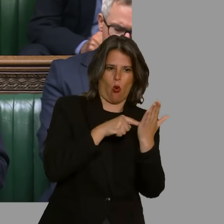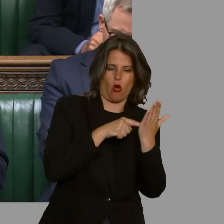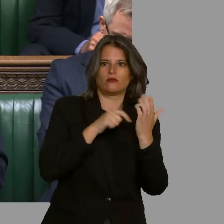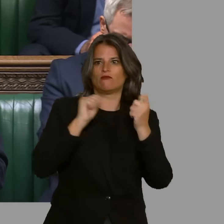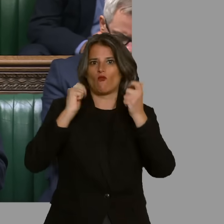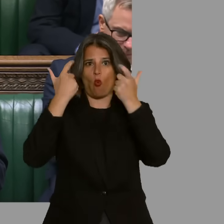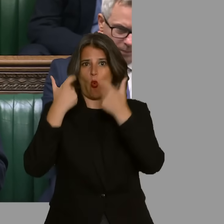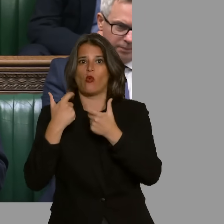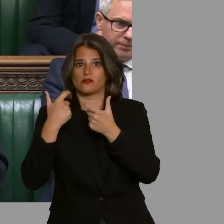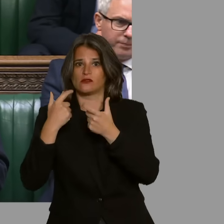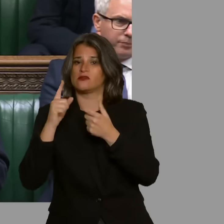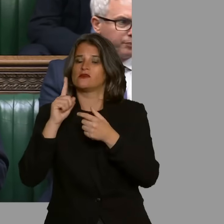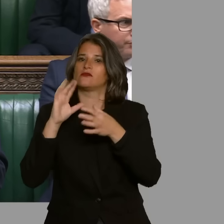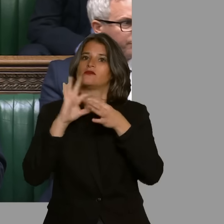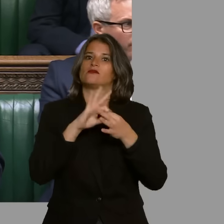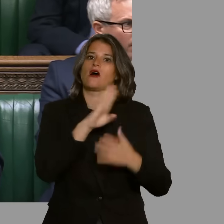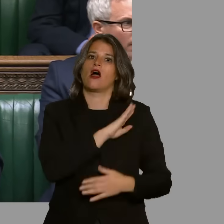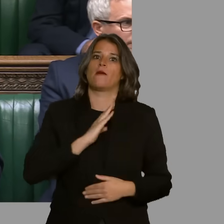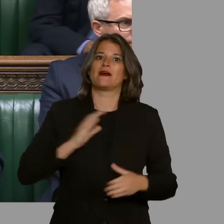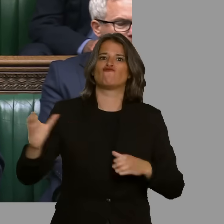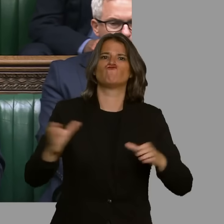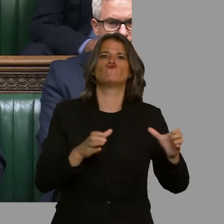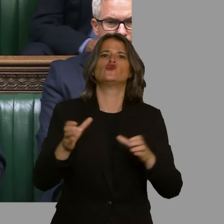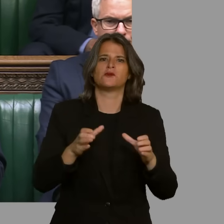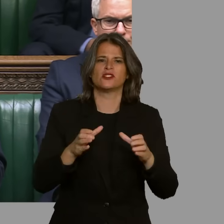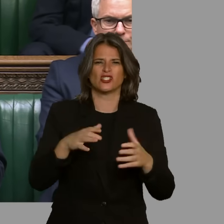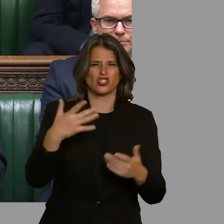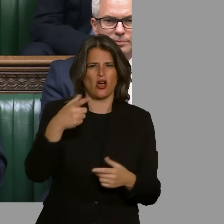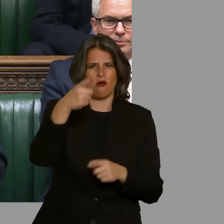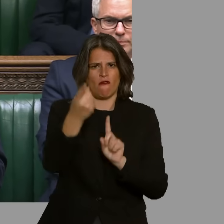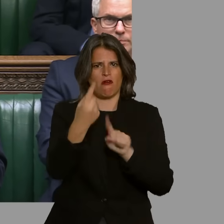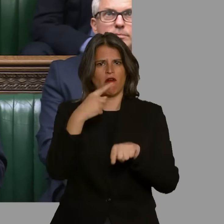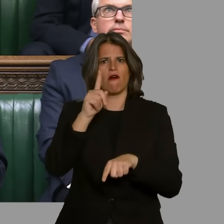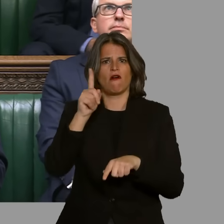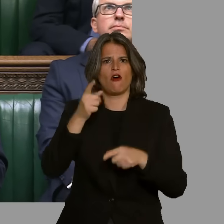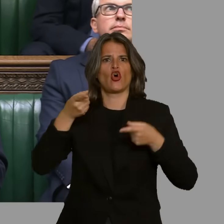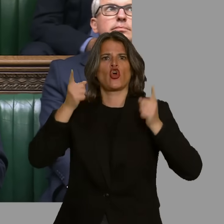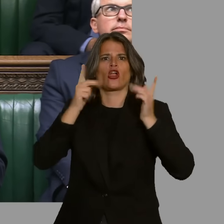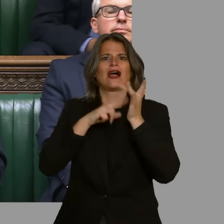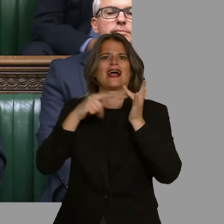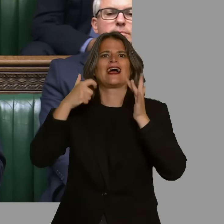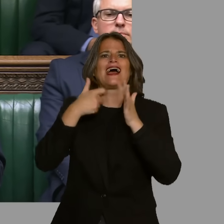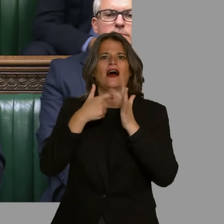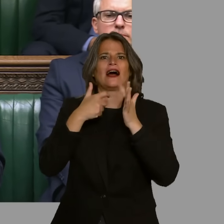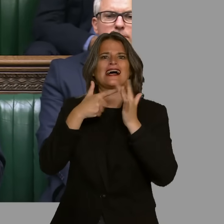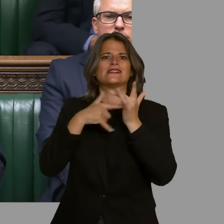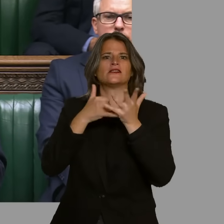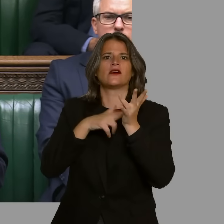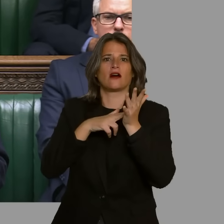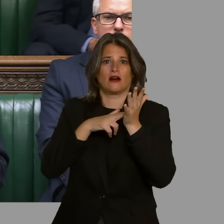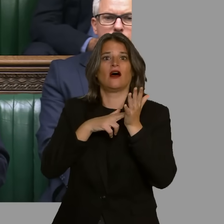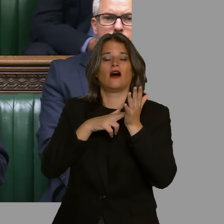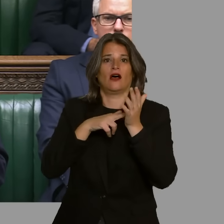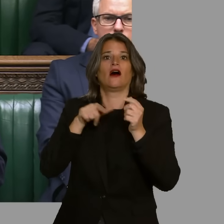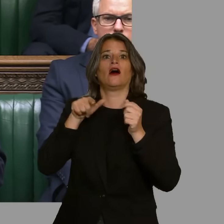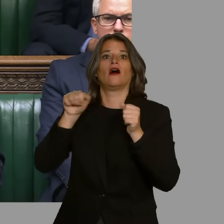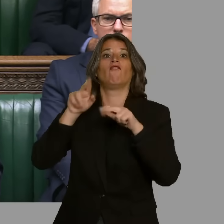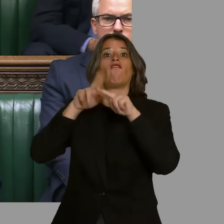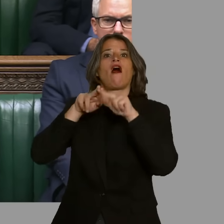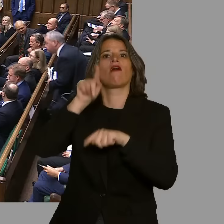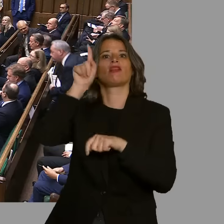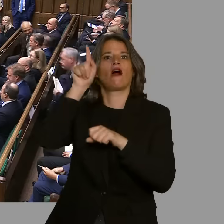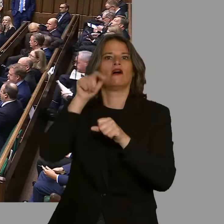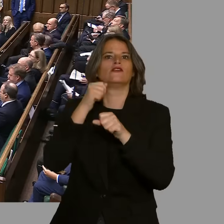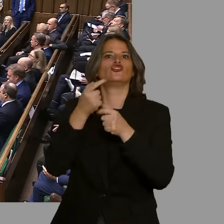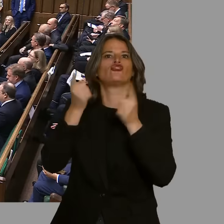can anyone volunteer to put their life on the line for a government, indeed a nation, that does not have their back?